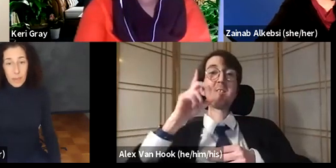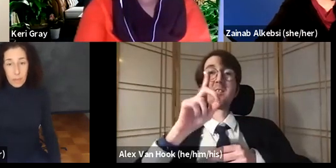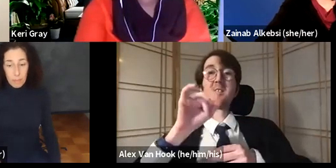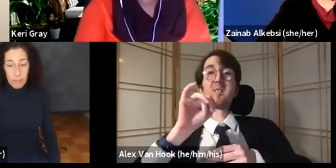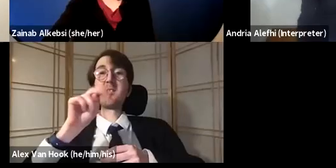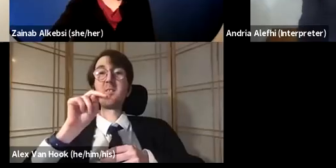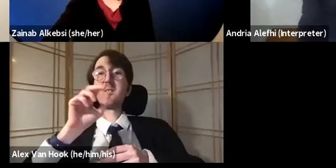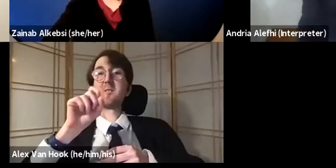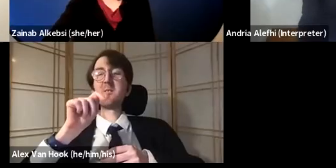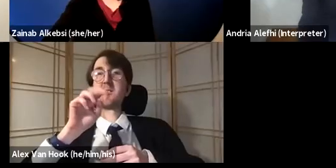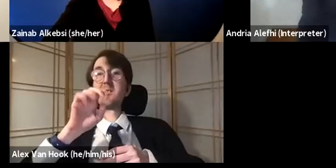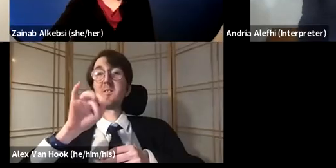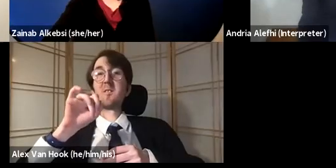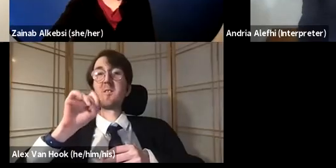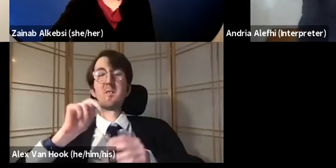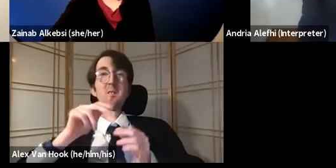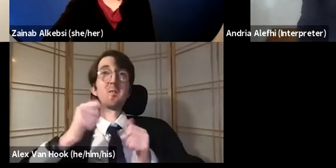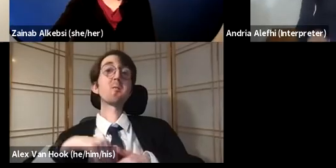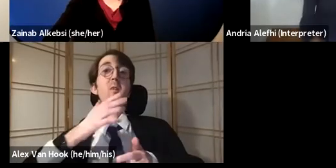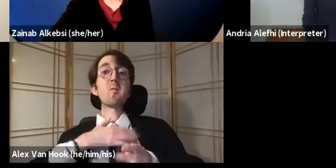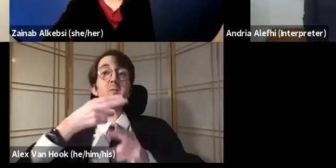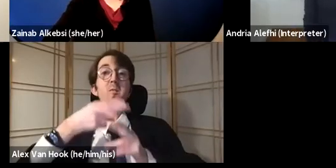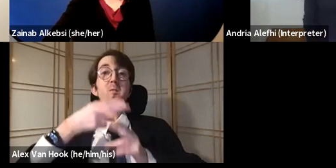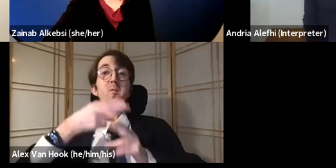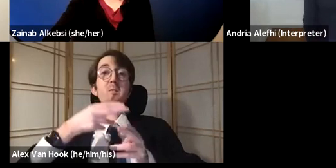Wonderful. Greetings, everyone.